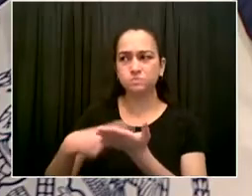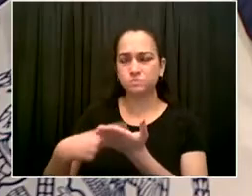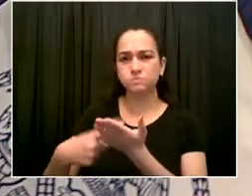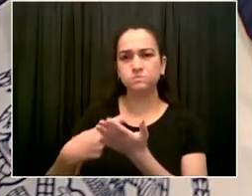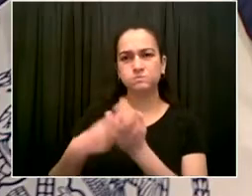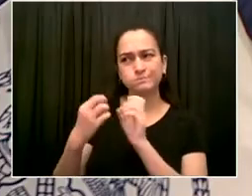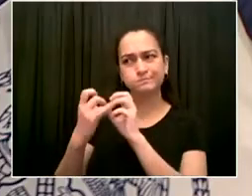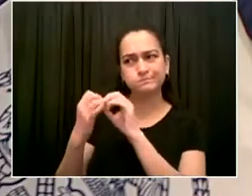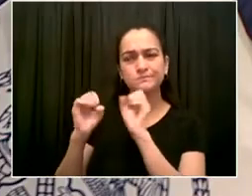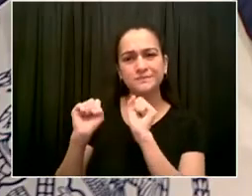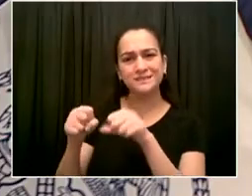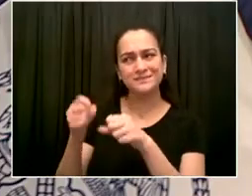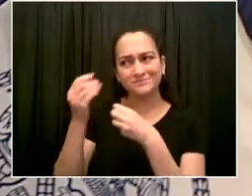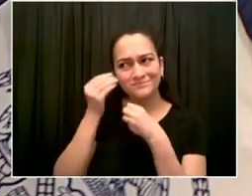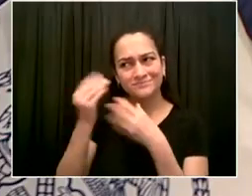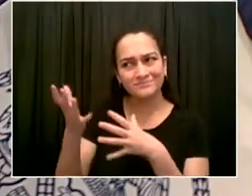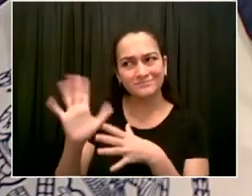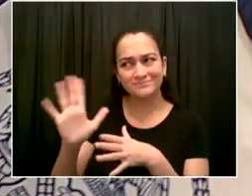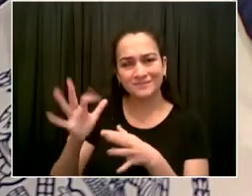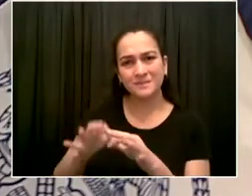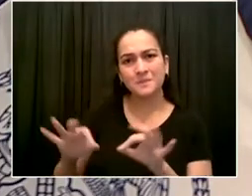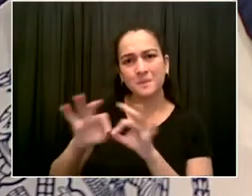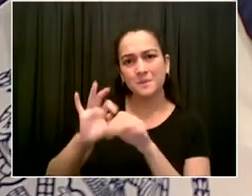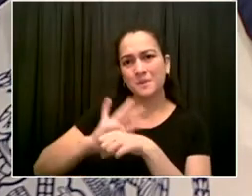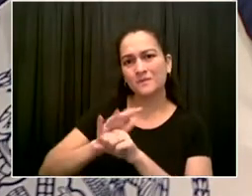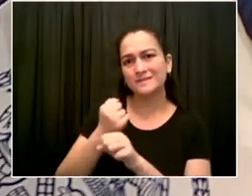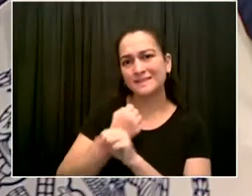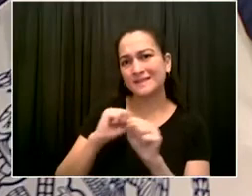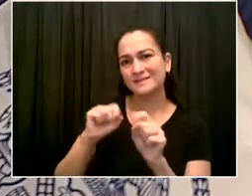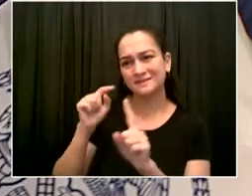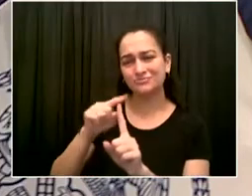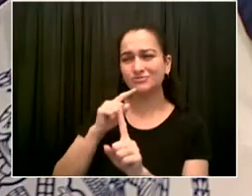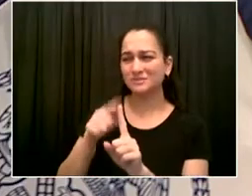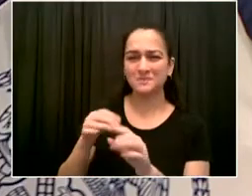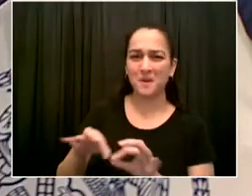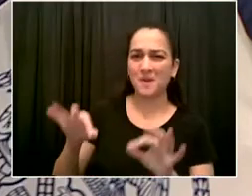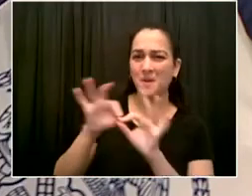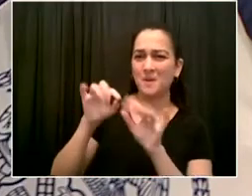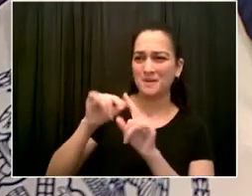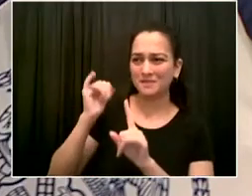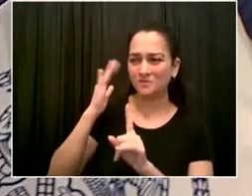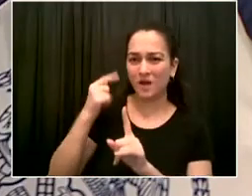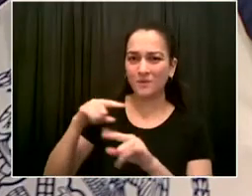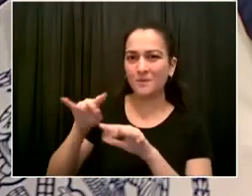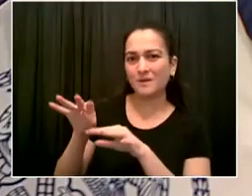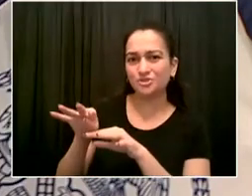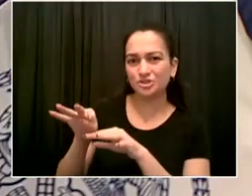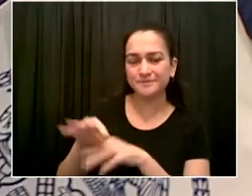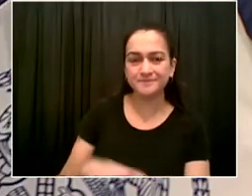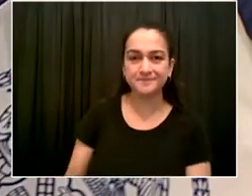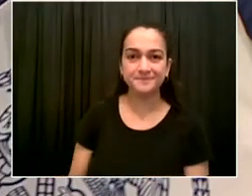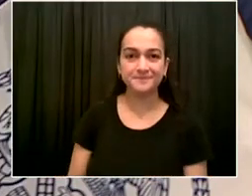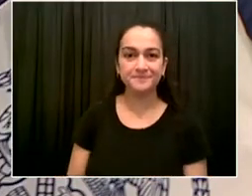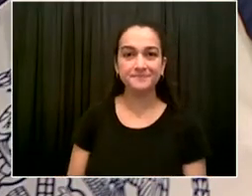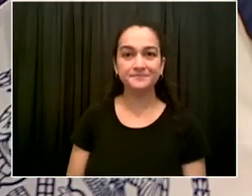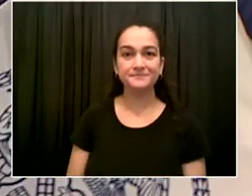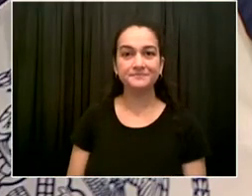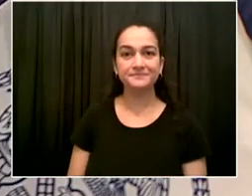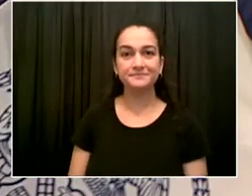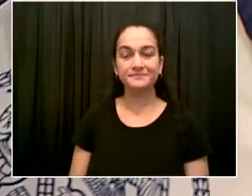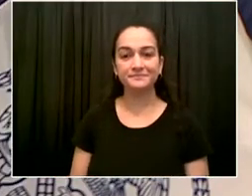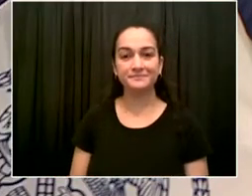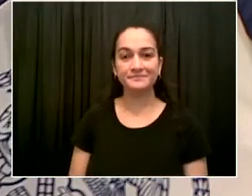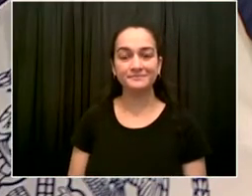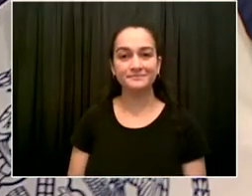officials who have been fighting this battle from the beginning. And we know we must